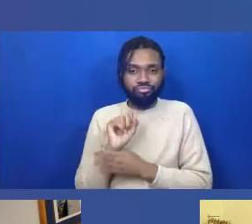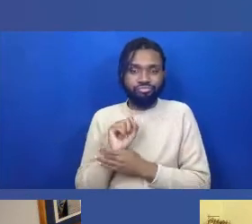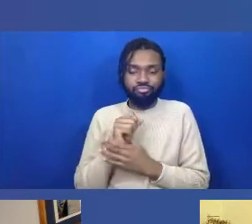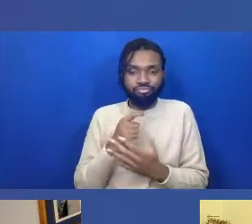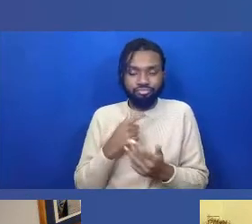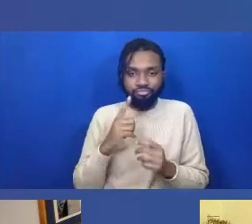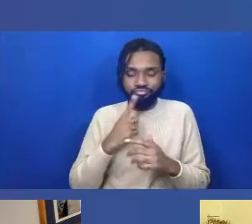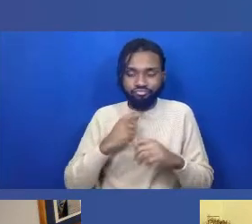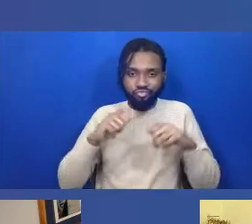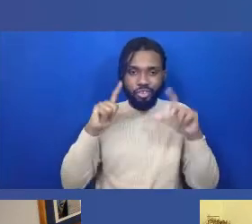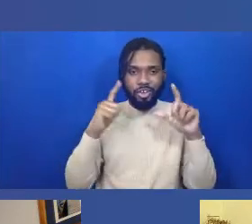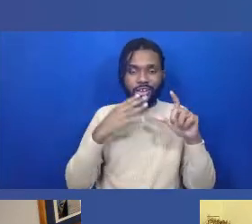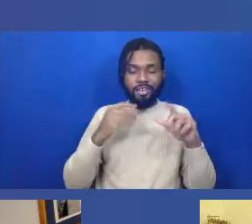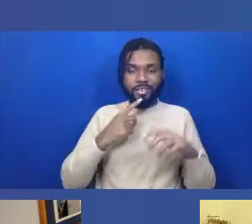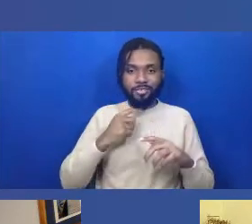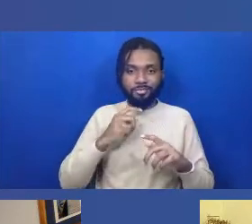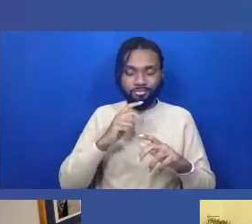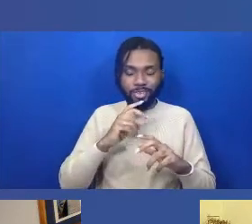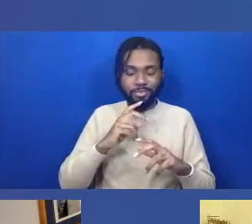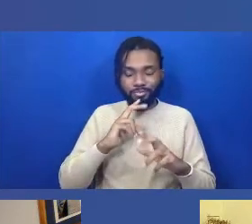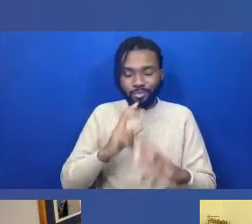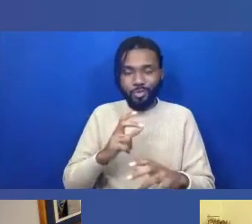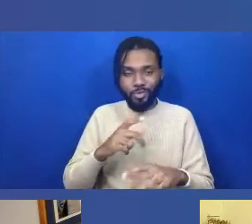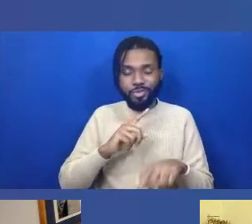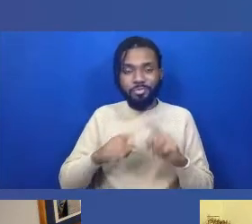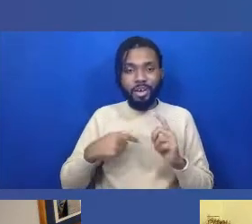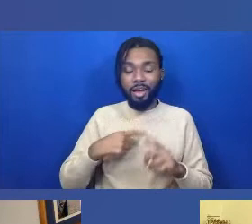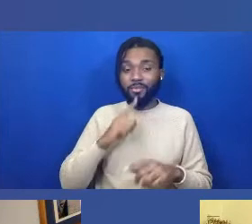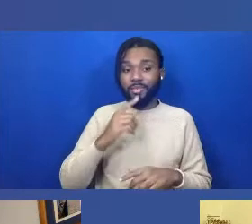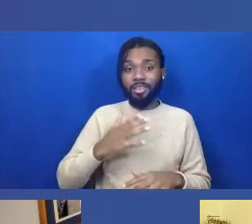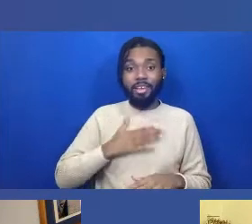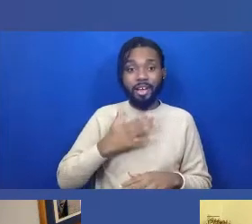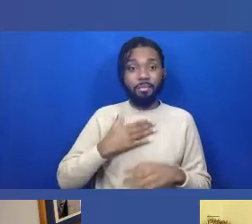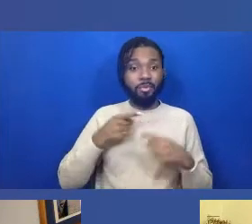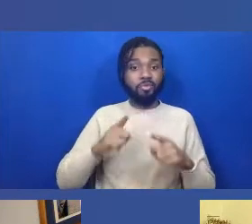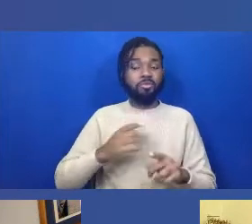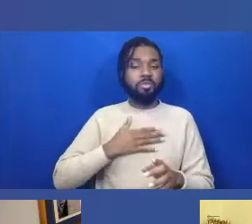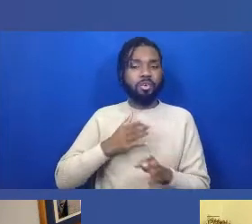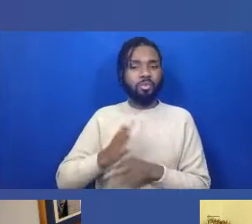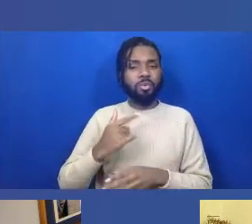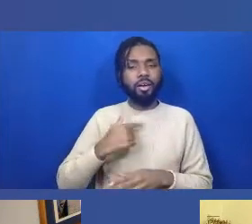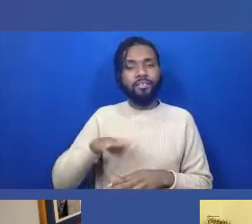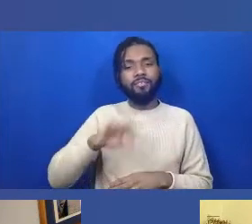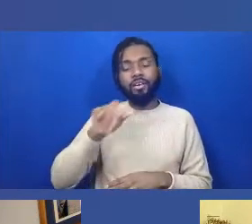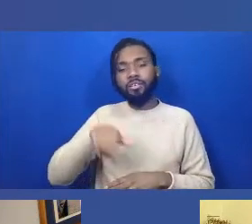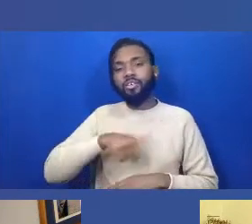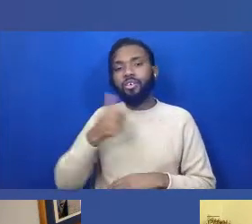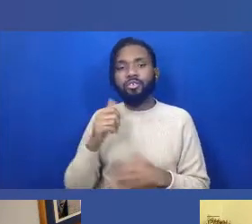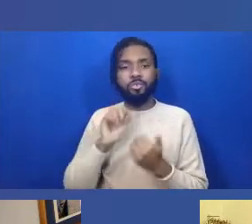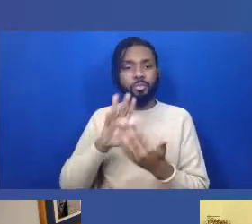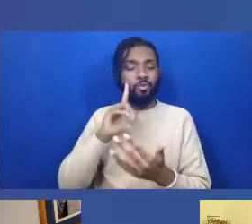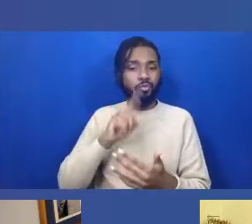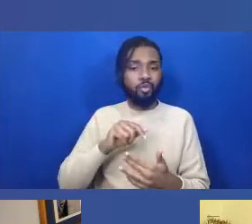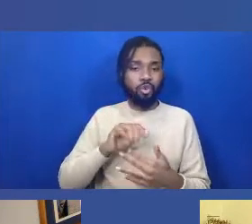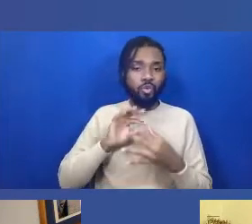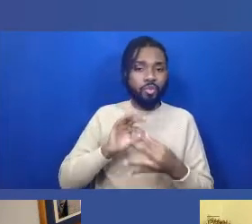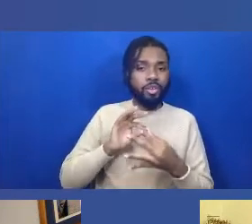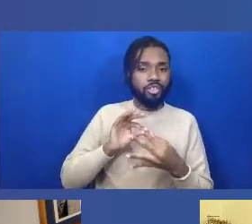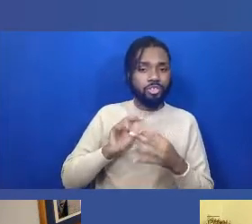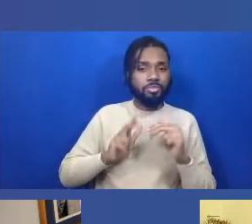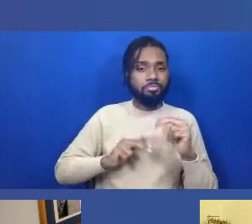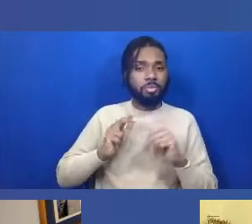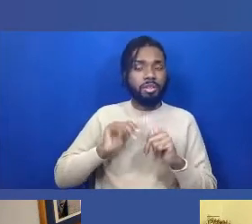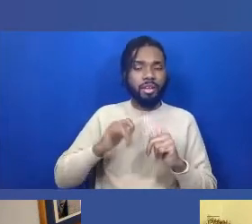I'm very grateful that I have found over the course of my career alternative methods for relationship building that feel very long